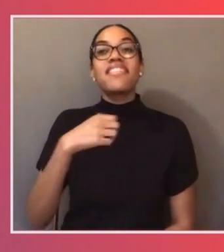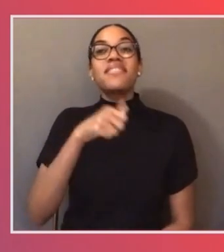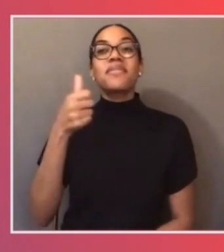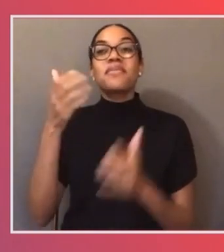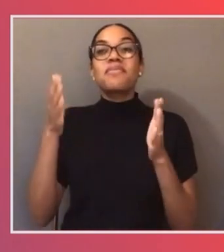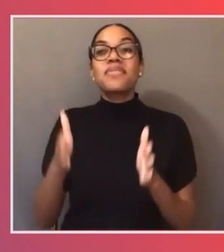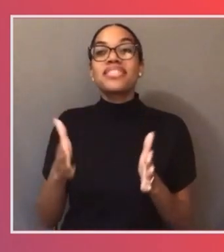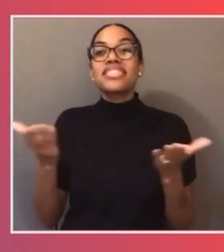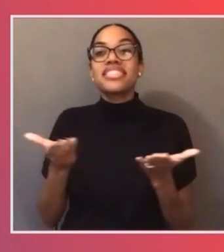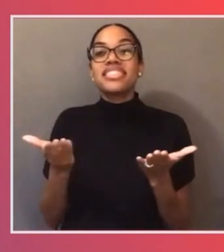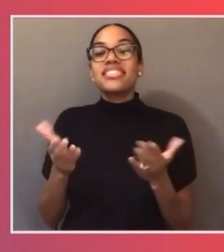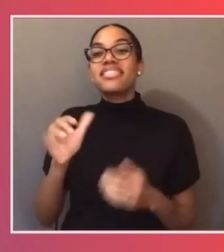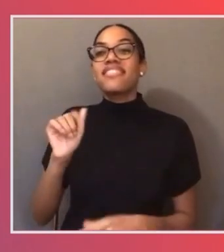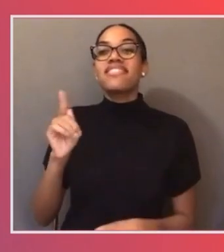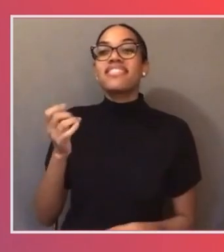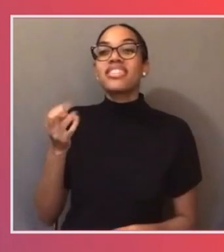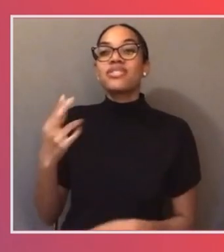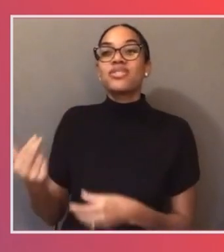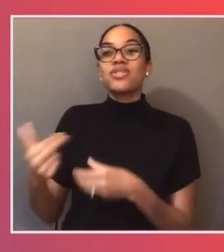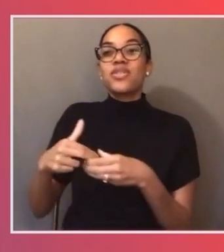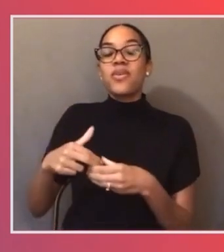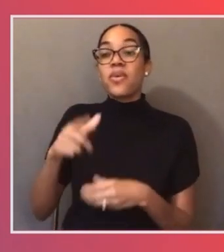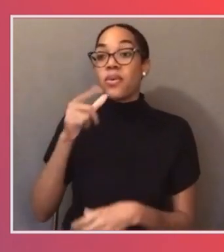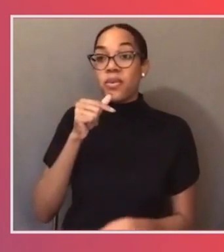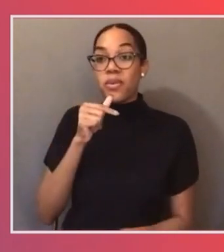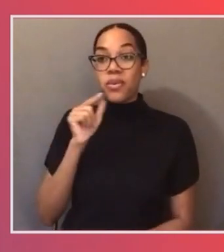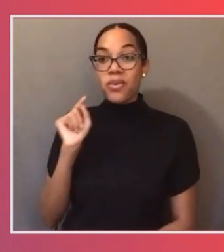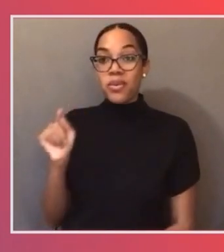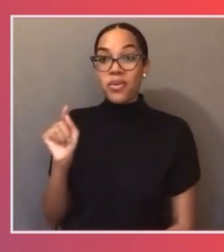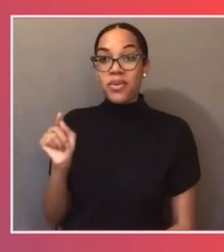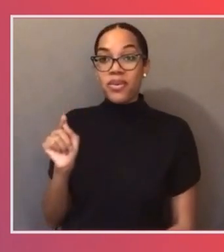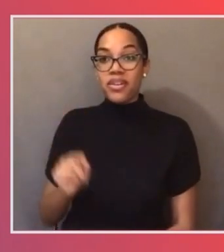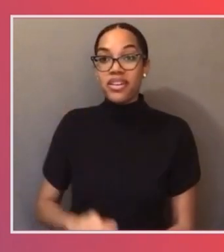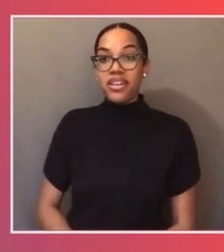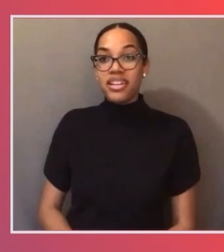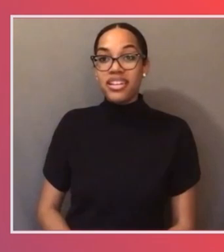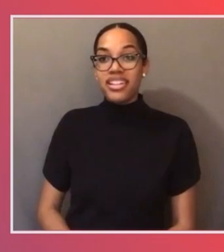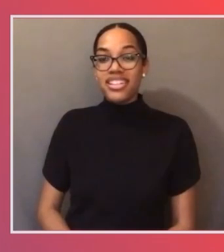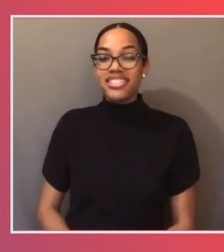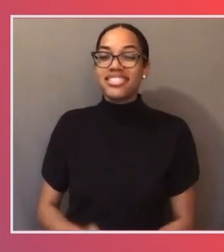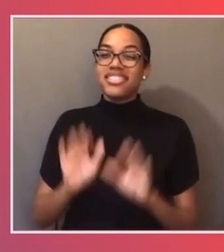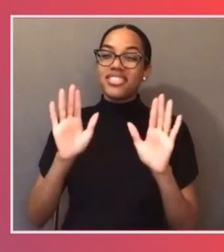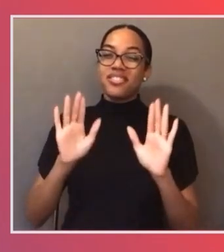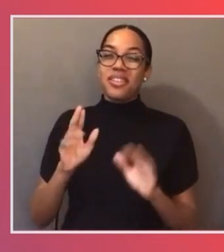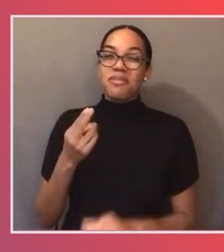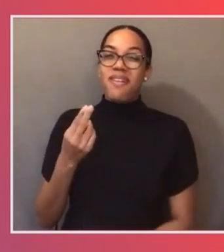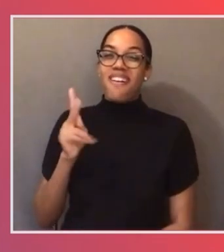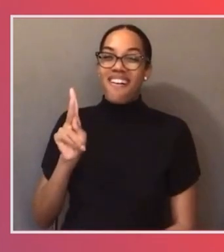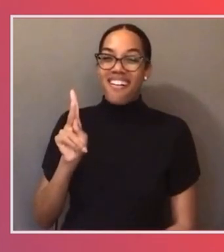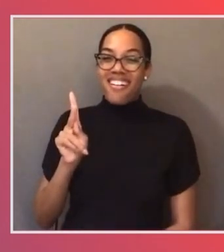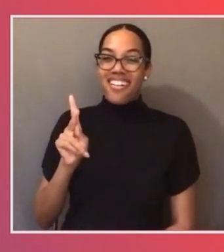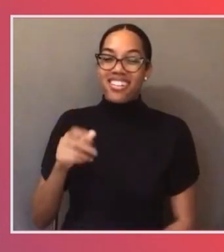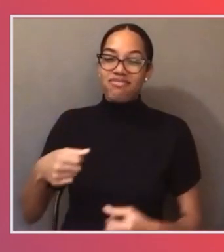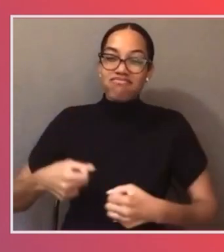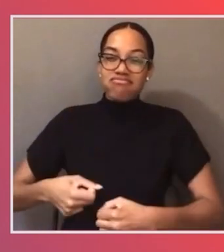It's the Incredible Hulk himself. Well, now Professor Hulk, Mark